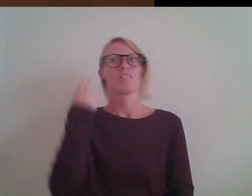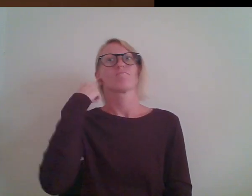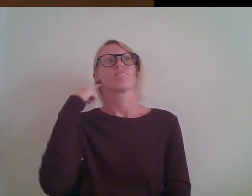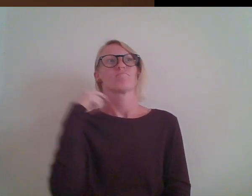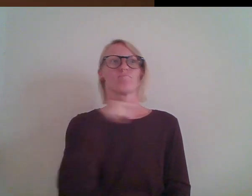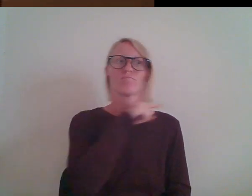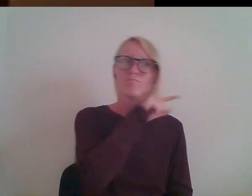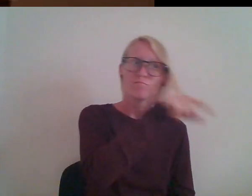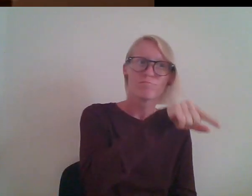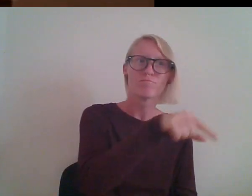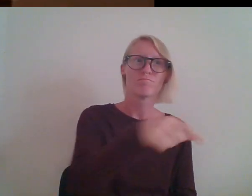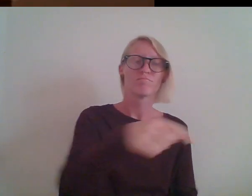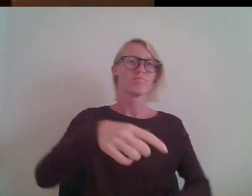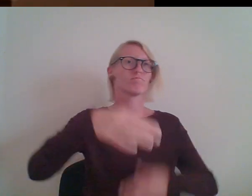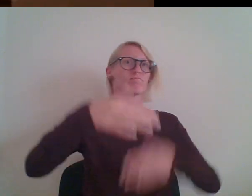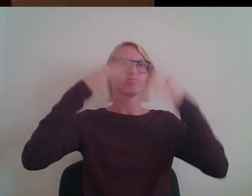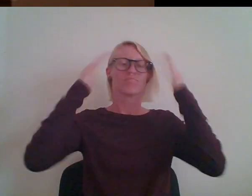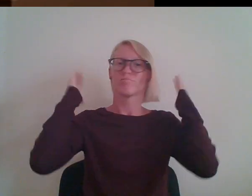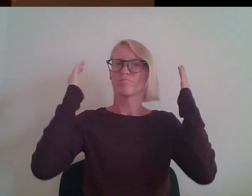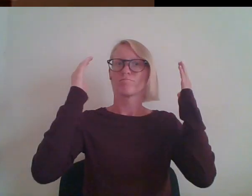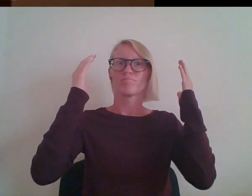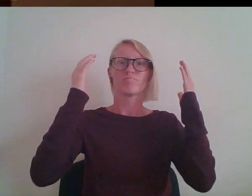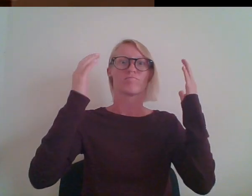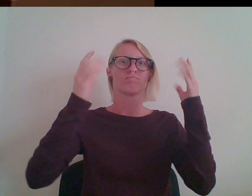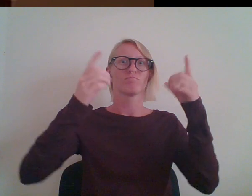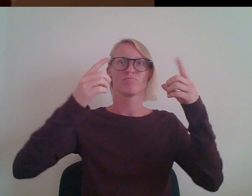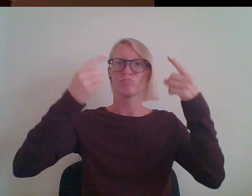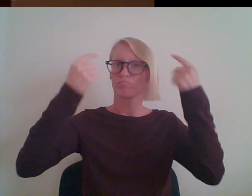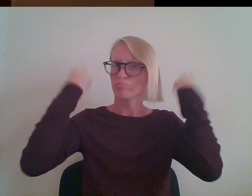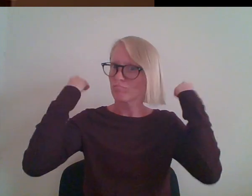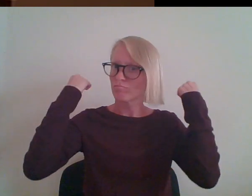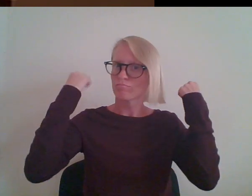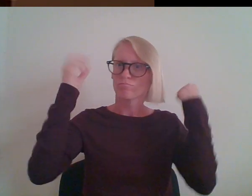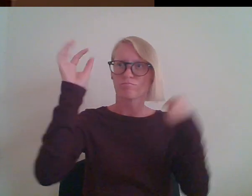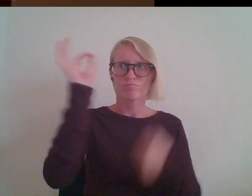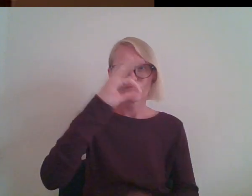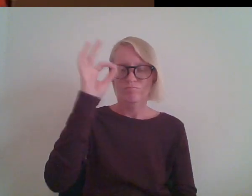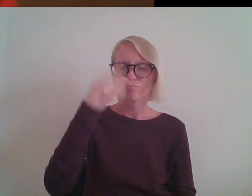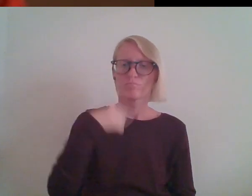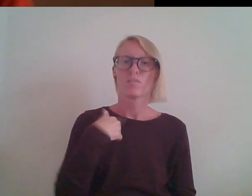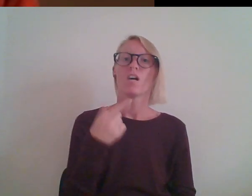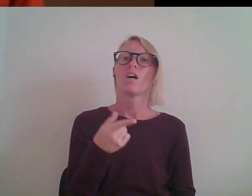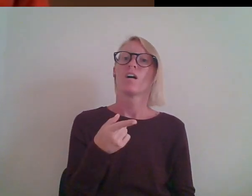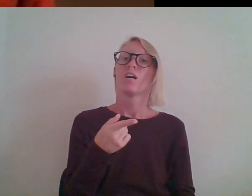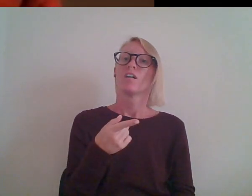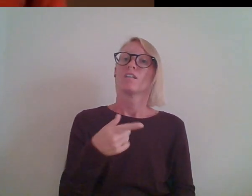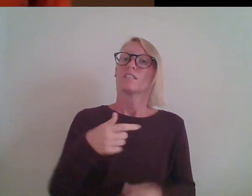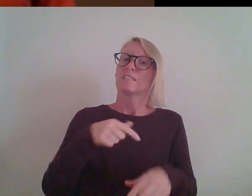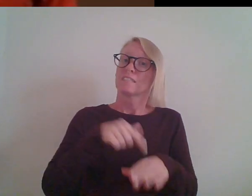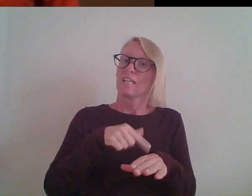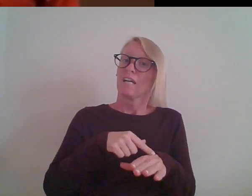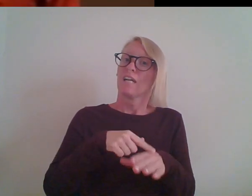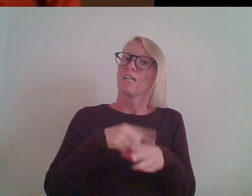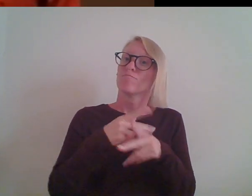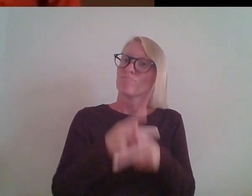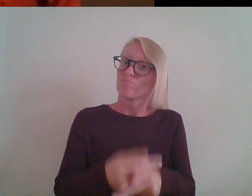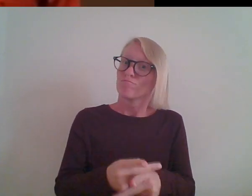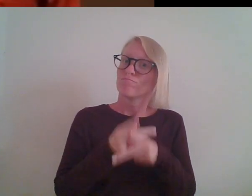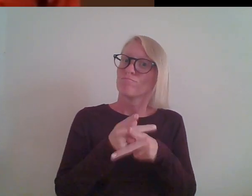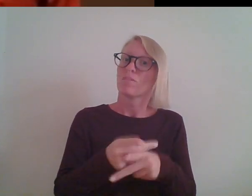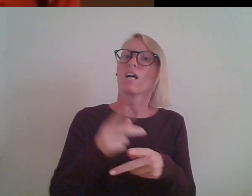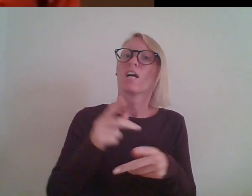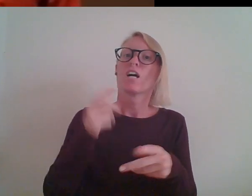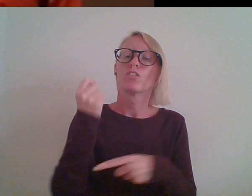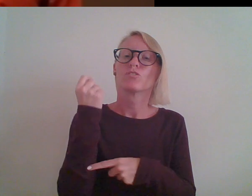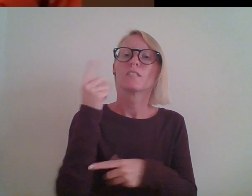other. But if you take the time to discover the meaning in it, suddenly it clicks. And I could probably ask you